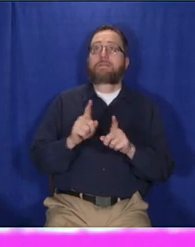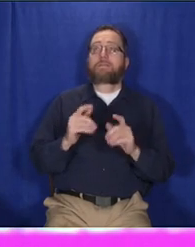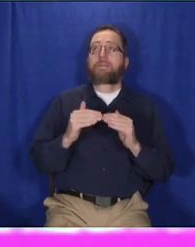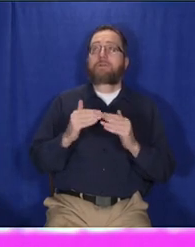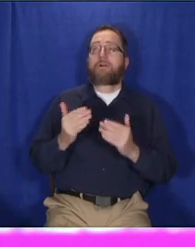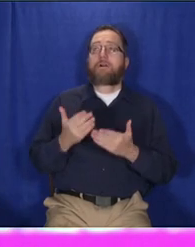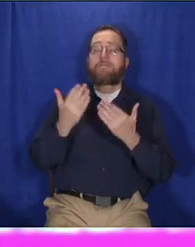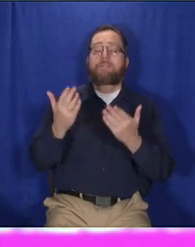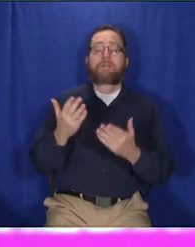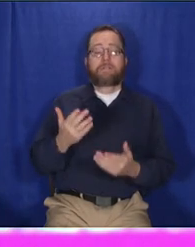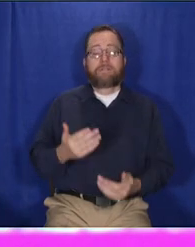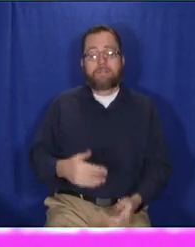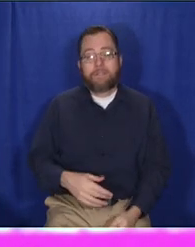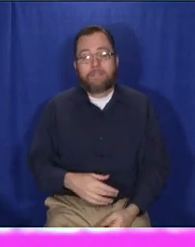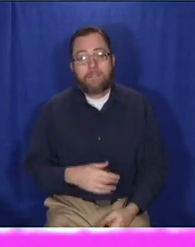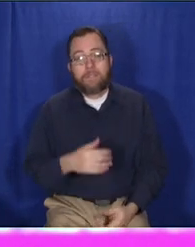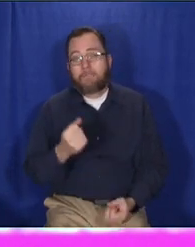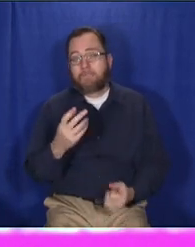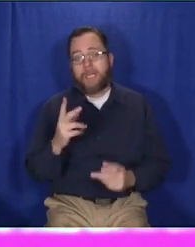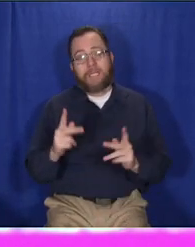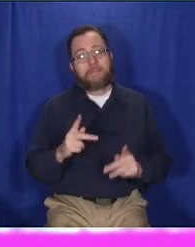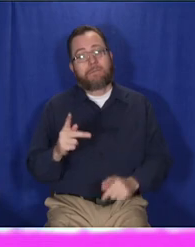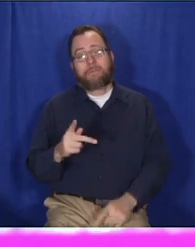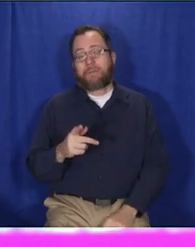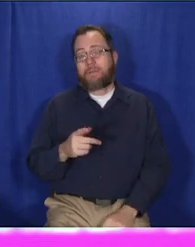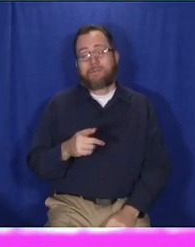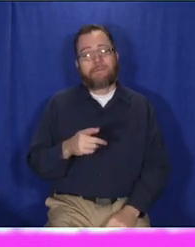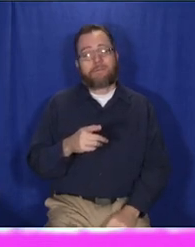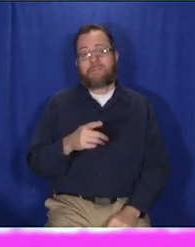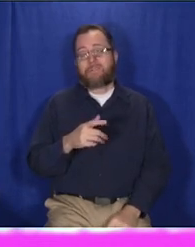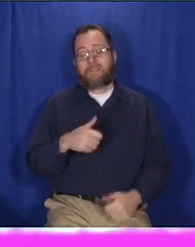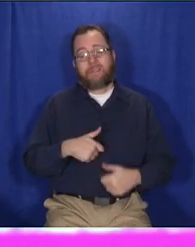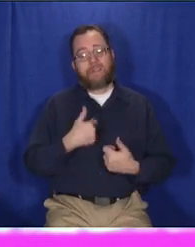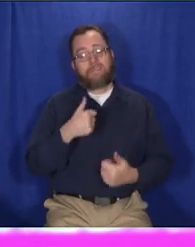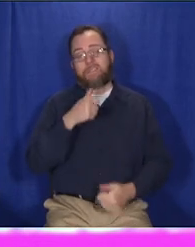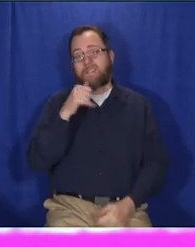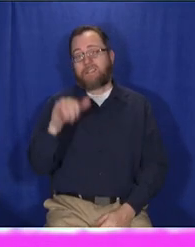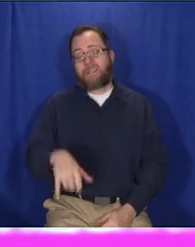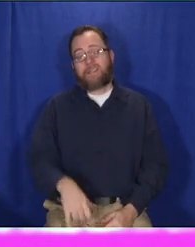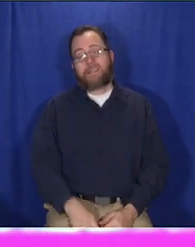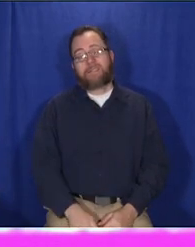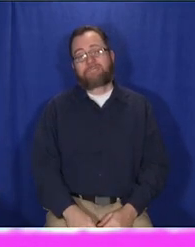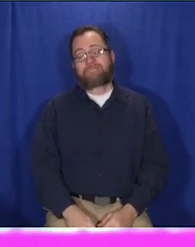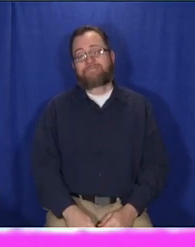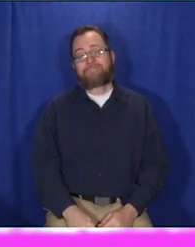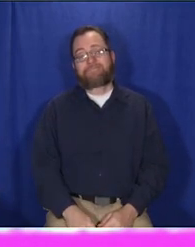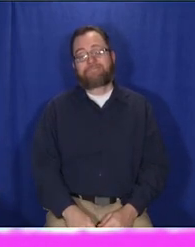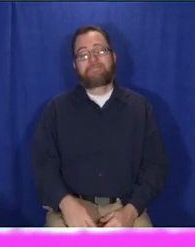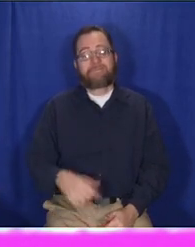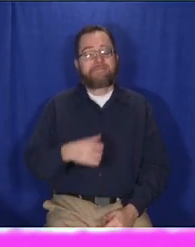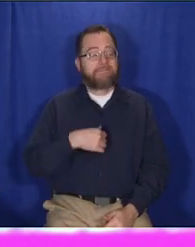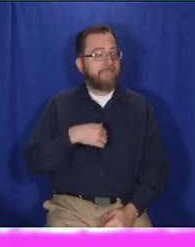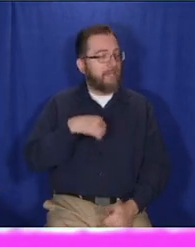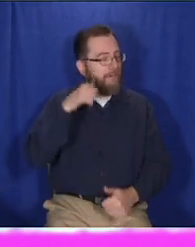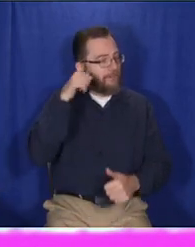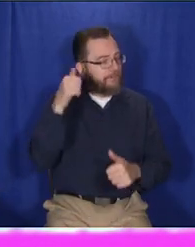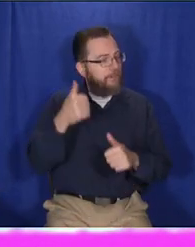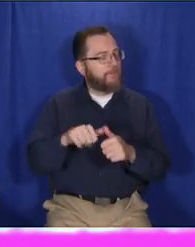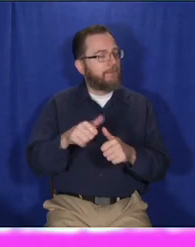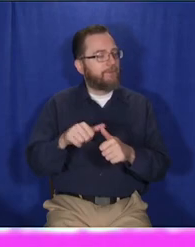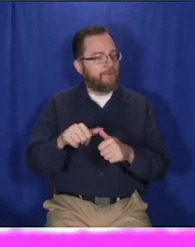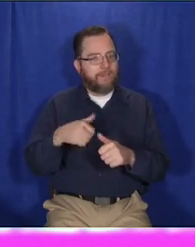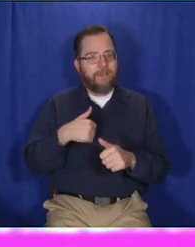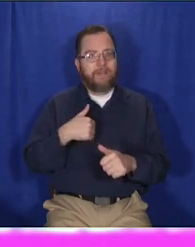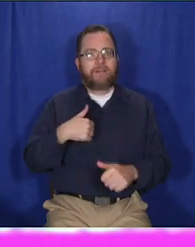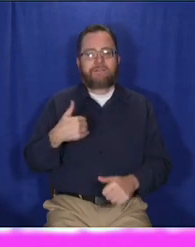The problem is so many of us don't live that way. We live like I used to live when I was growing up. I got two younger brothers. I'm the oldest. And I used to go to Prince George's Plaza when